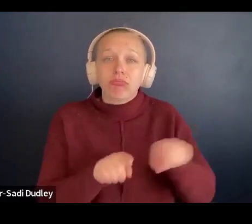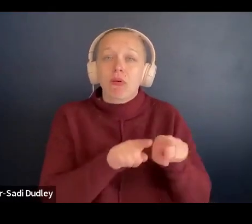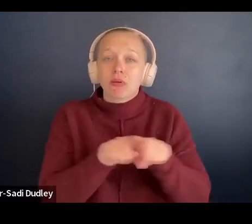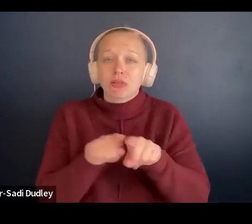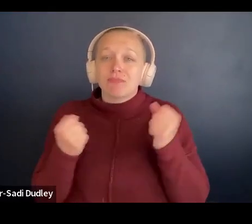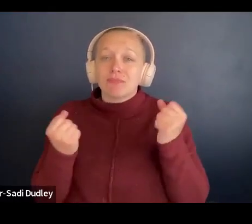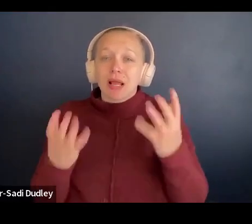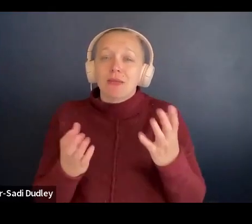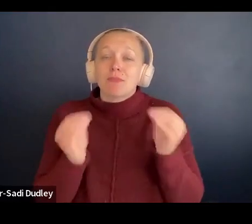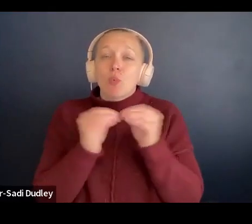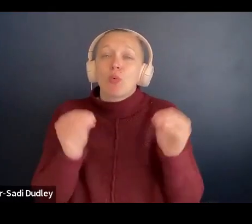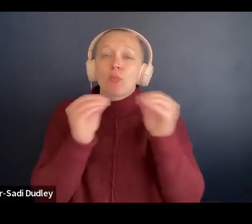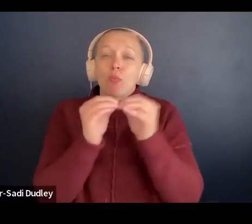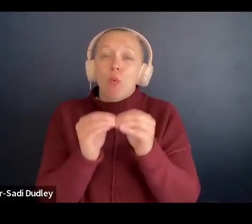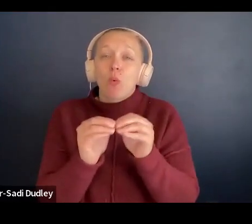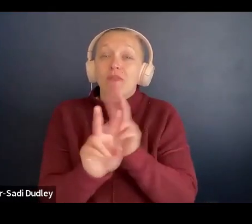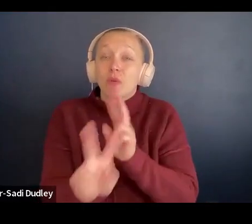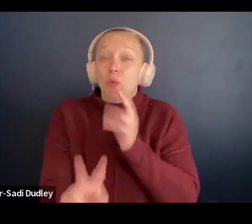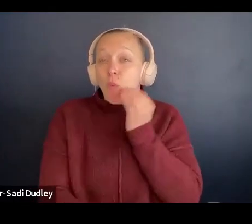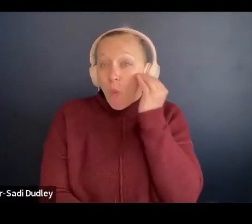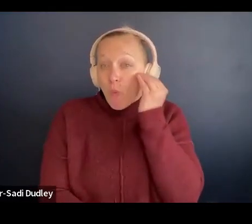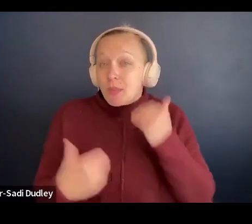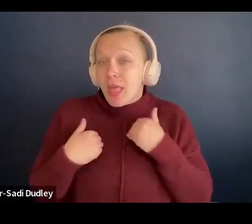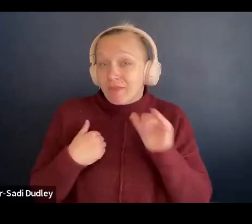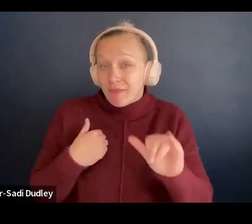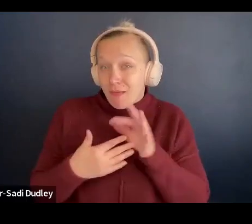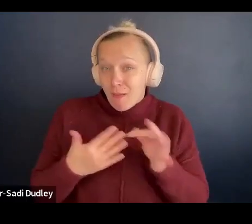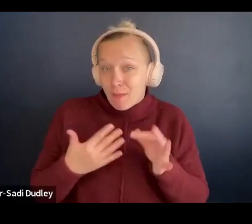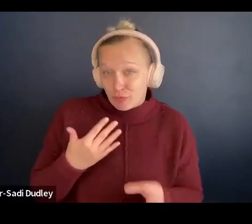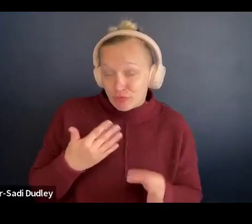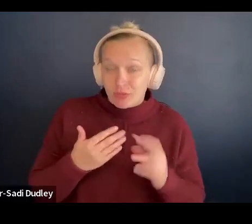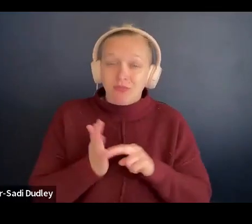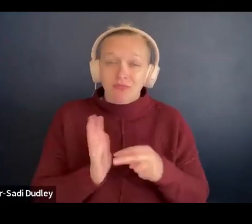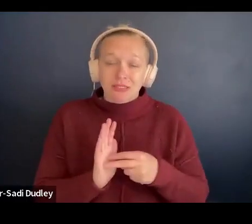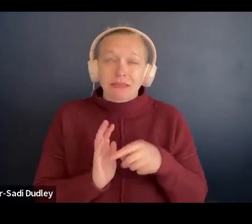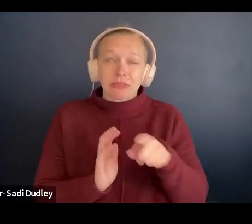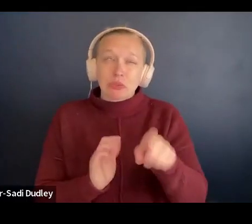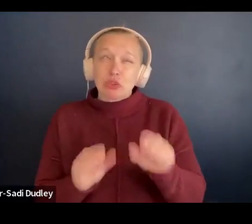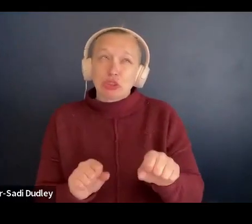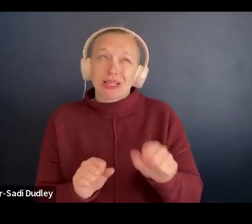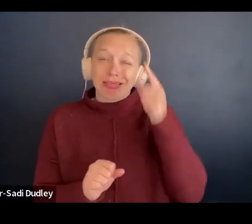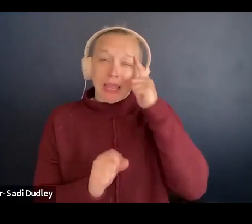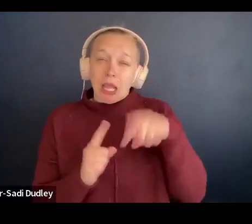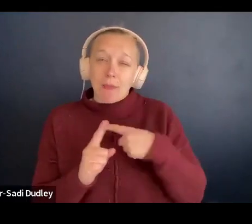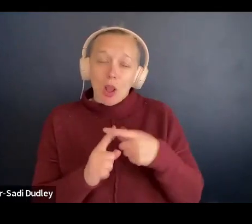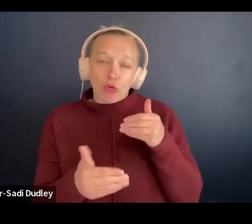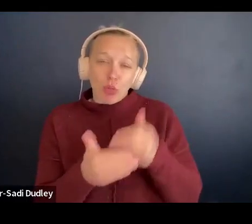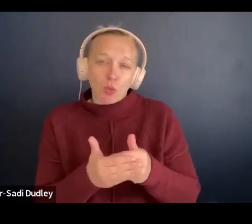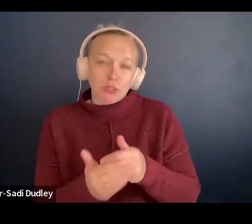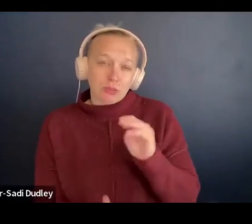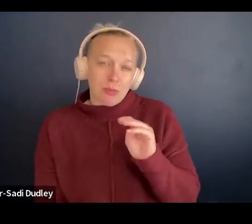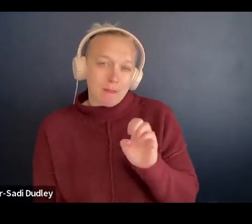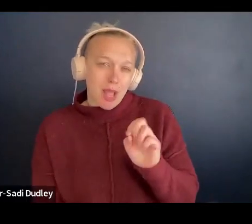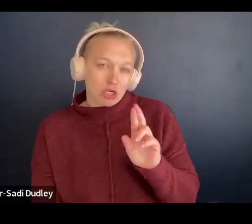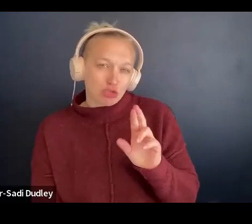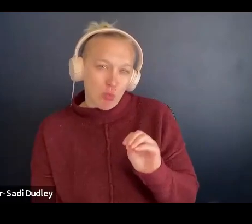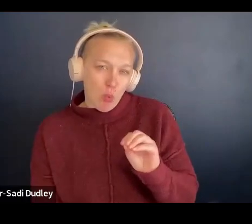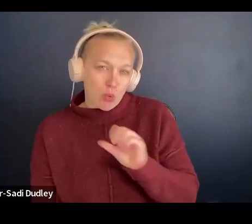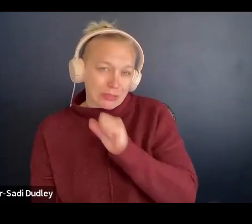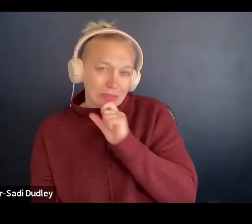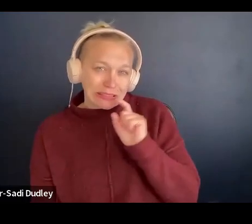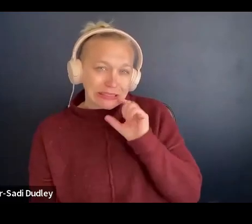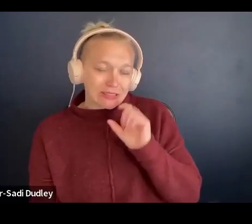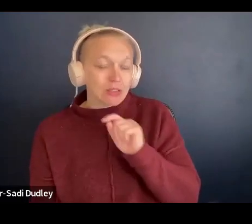green burials. So please look into that. There's a lot, probably more in the metro area in Minnesota, but it is